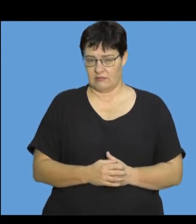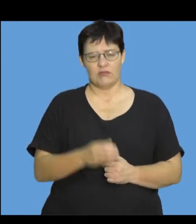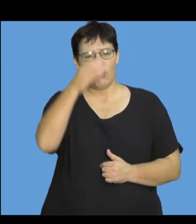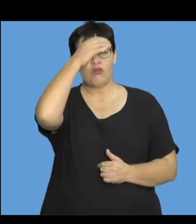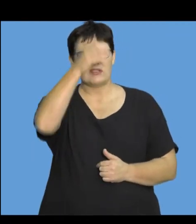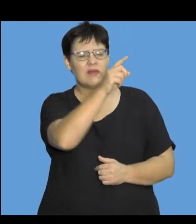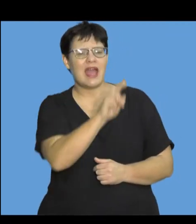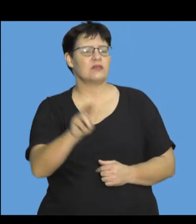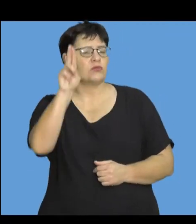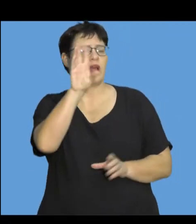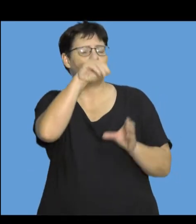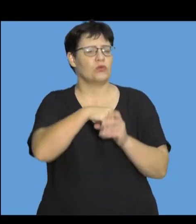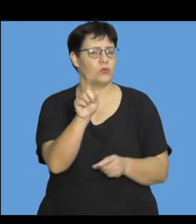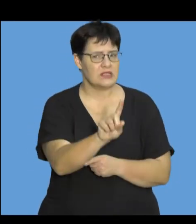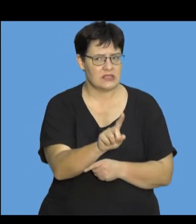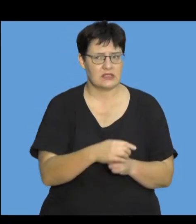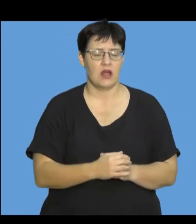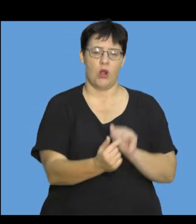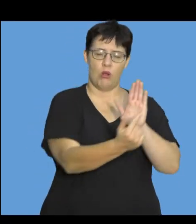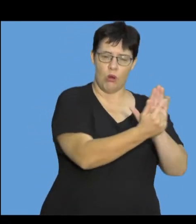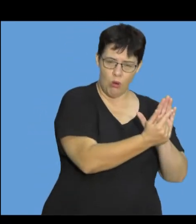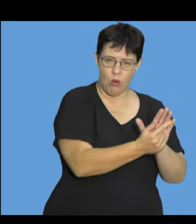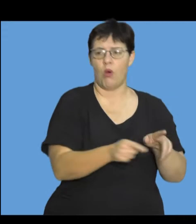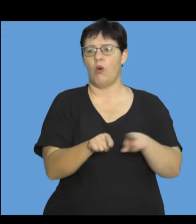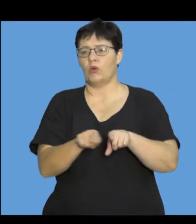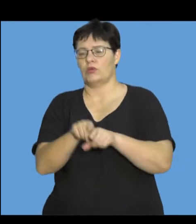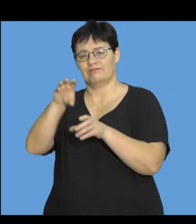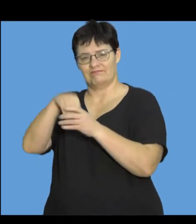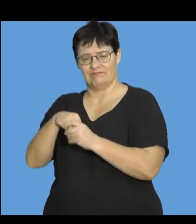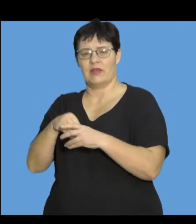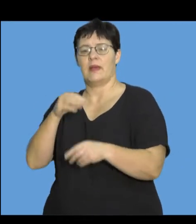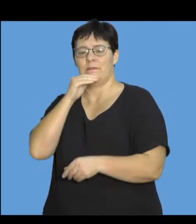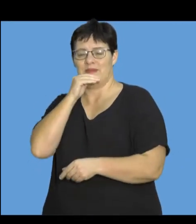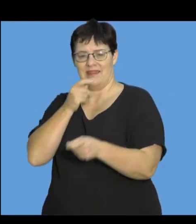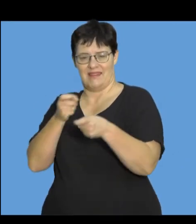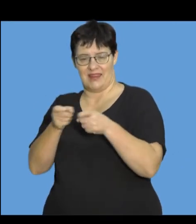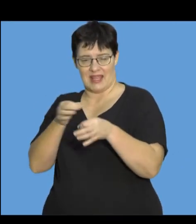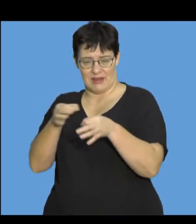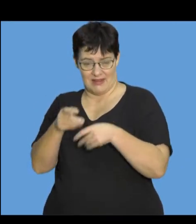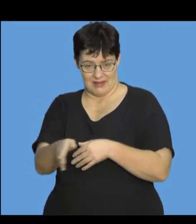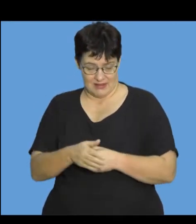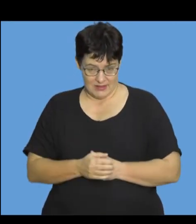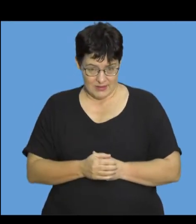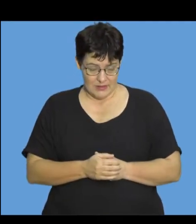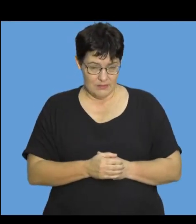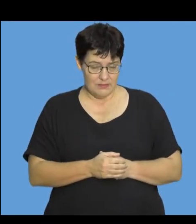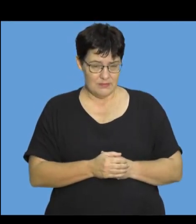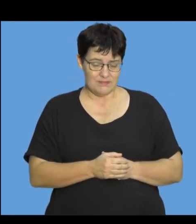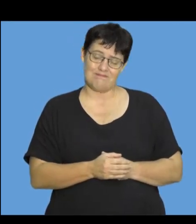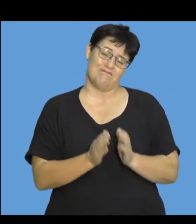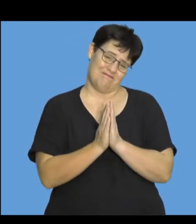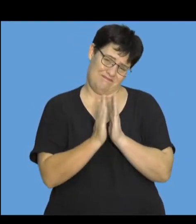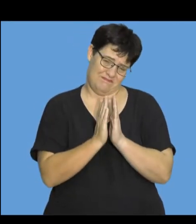of exponents includes what we call laws, and it also includes some definitions there, right? And please,